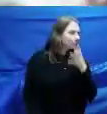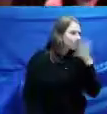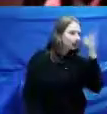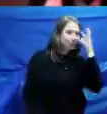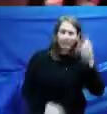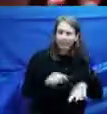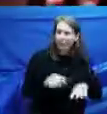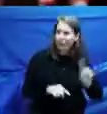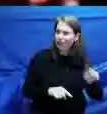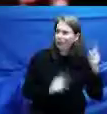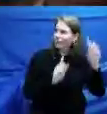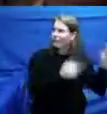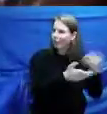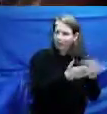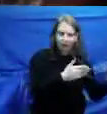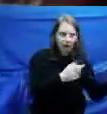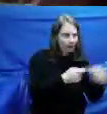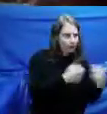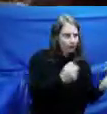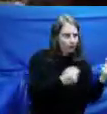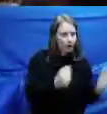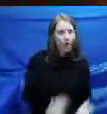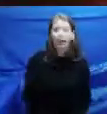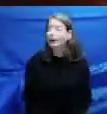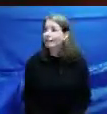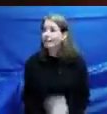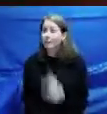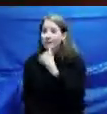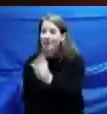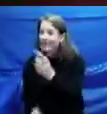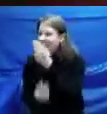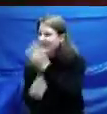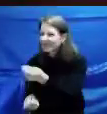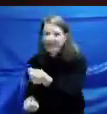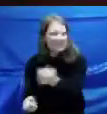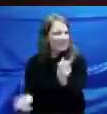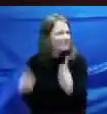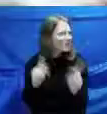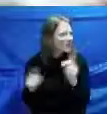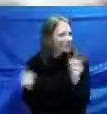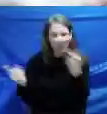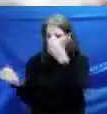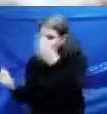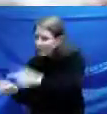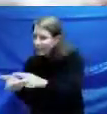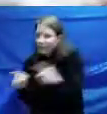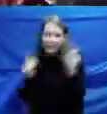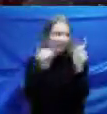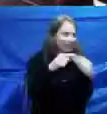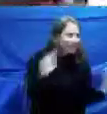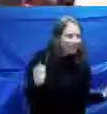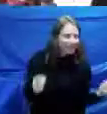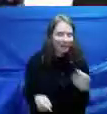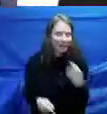for it. And like there's a lot of tension also because people are agreeing, disagreeing, but I think that's what's making it